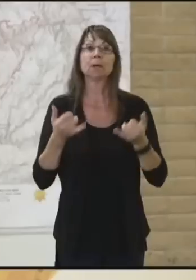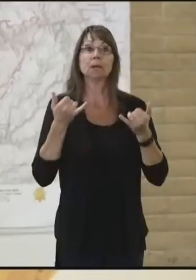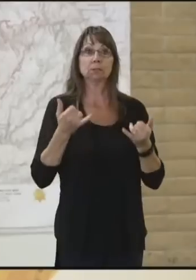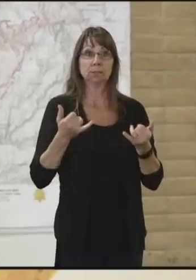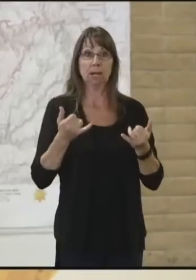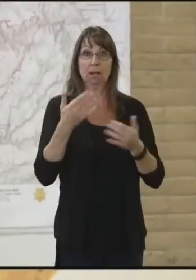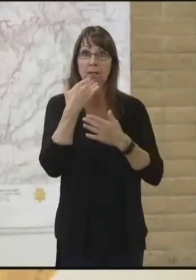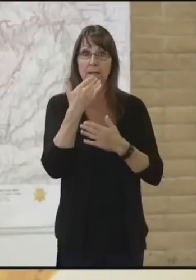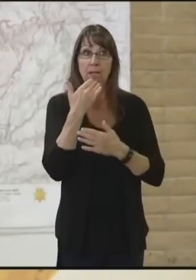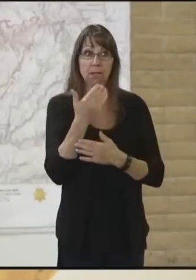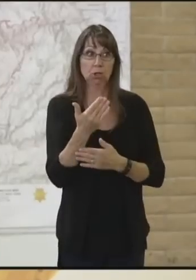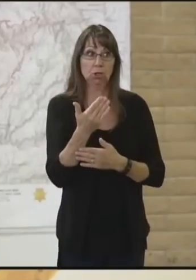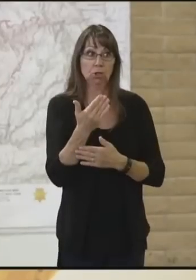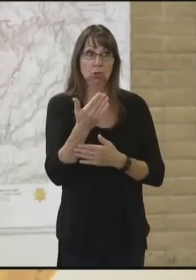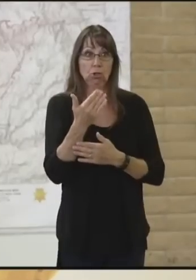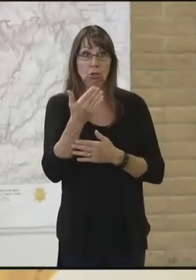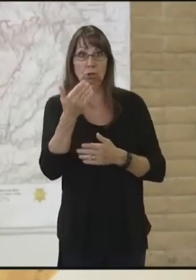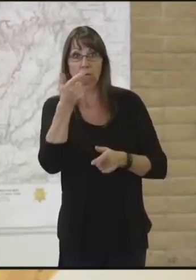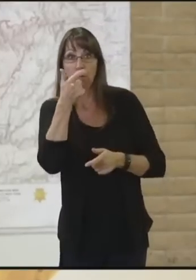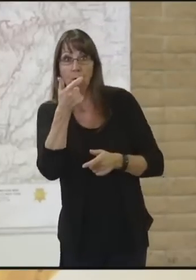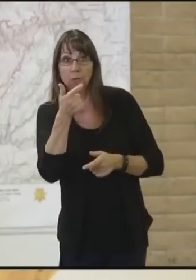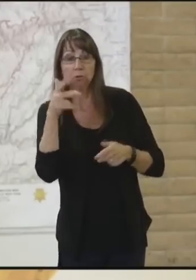in, and we will be back tomorrow at